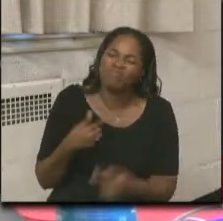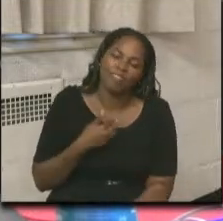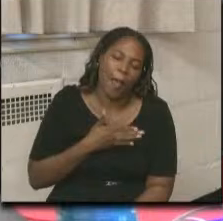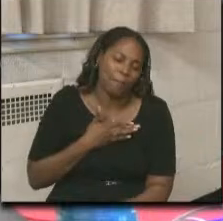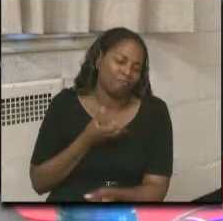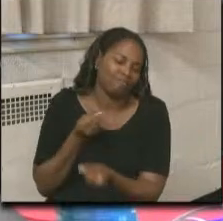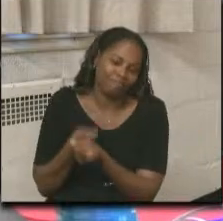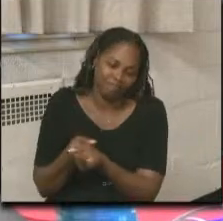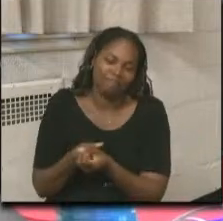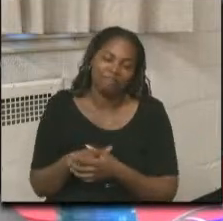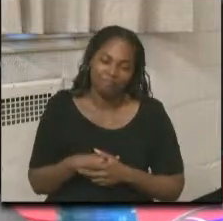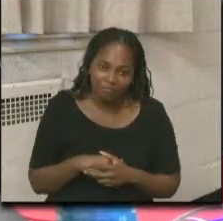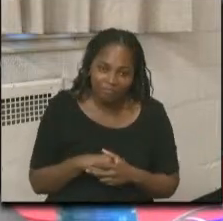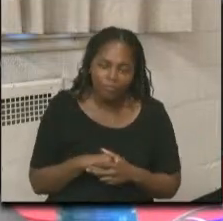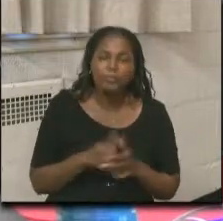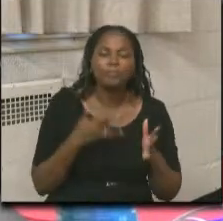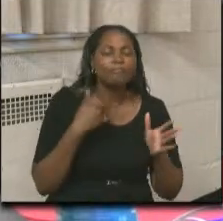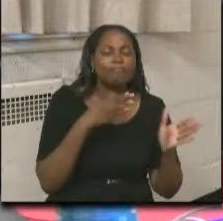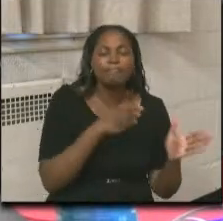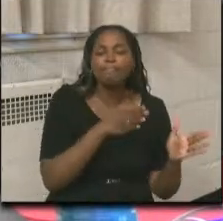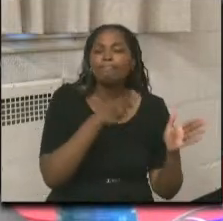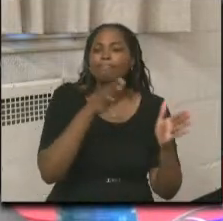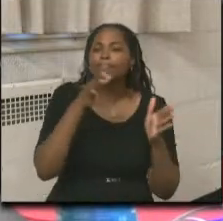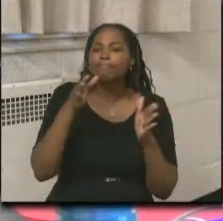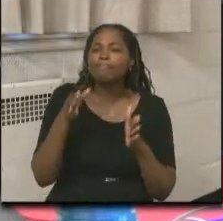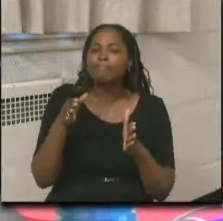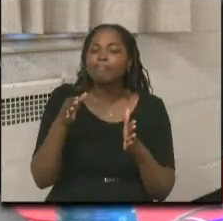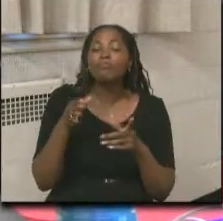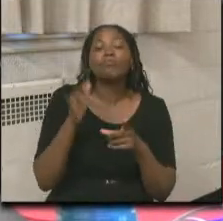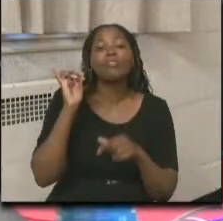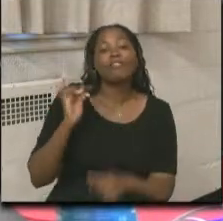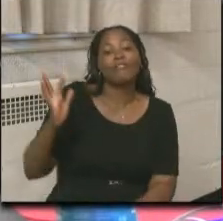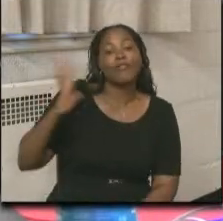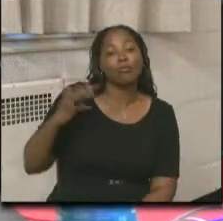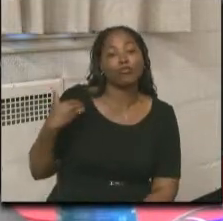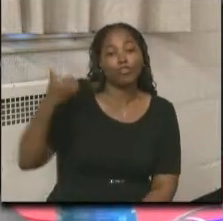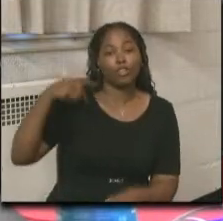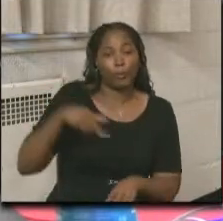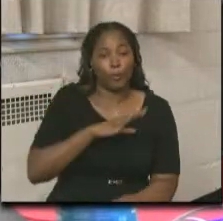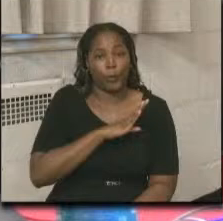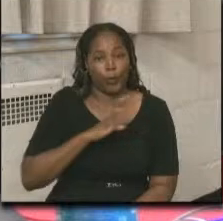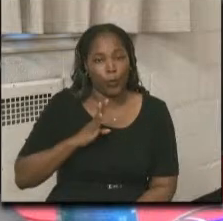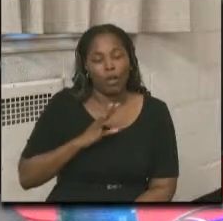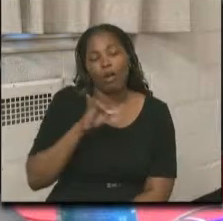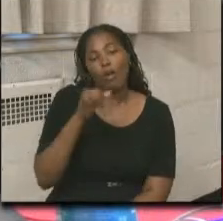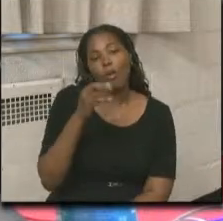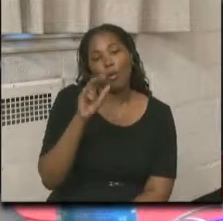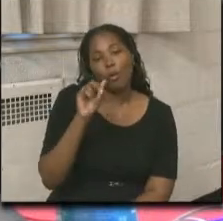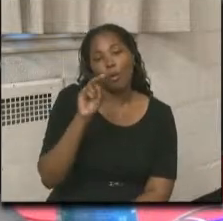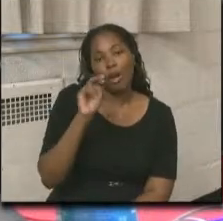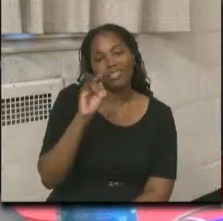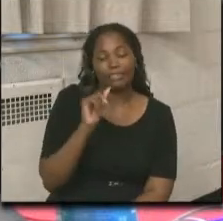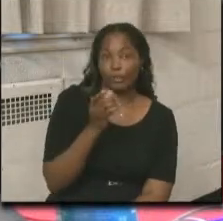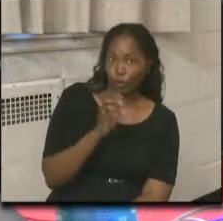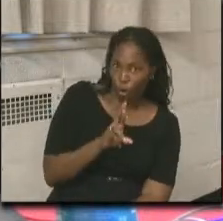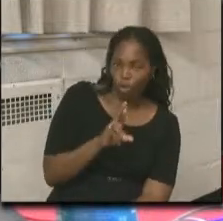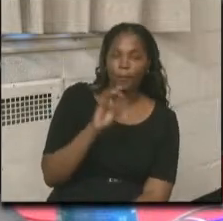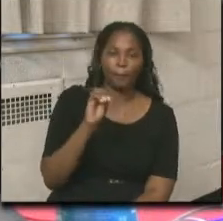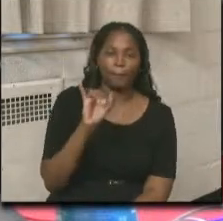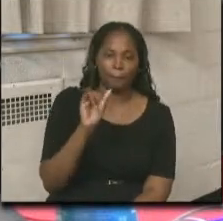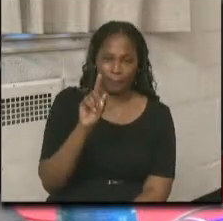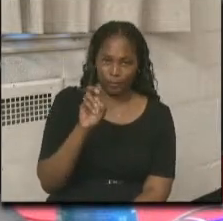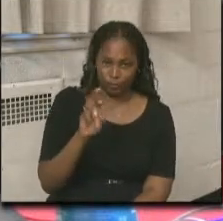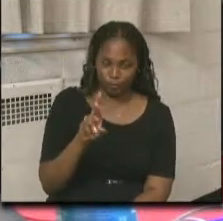that's there. I'm going to go to the former chair of the board, Juanita Miller, Dr. Miller,